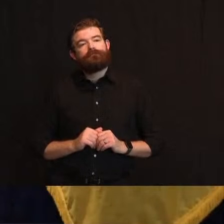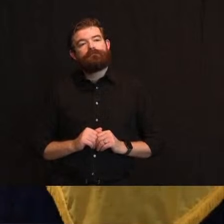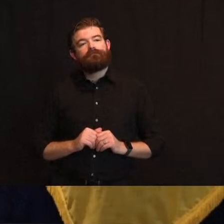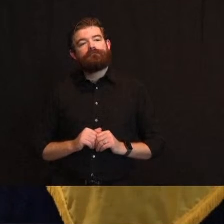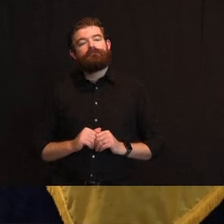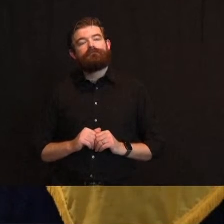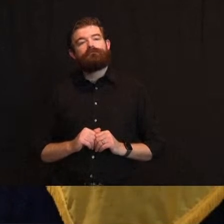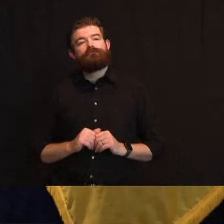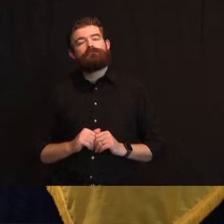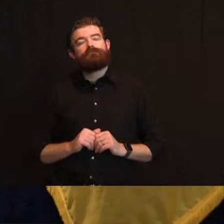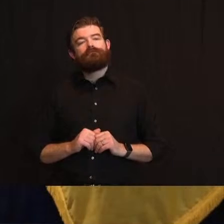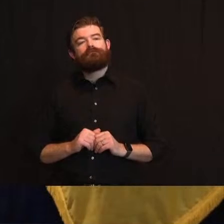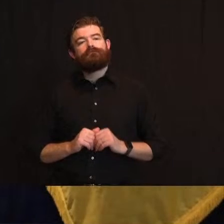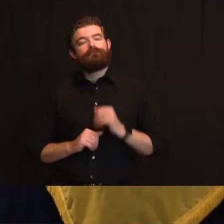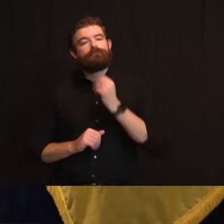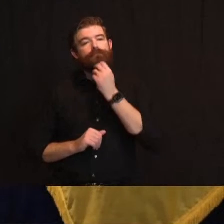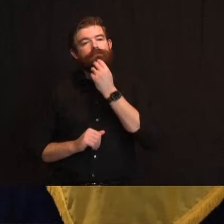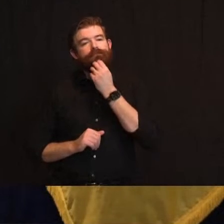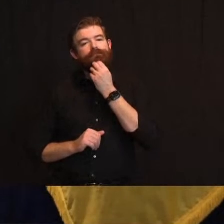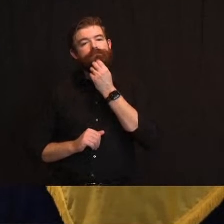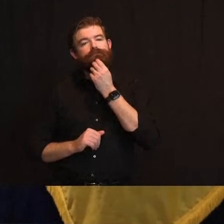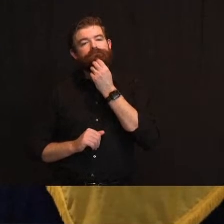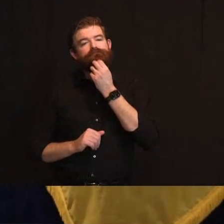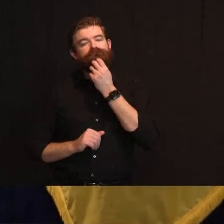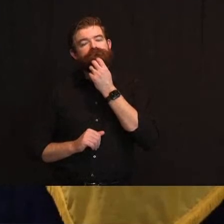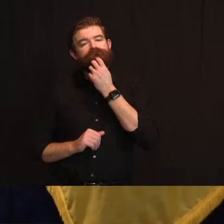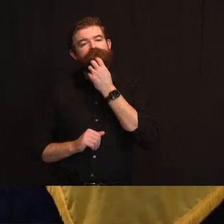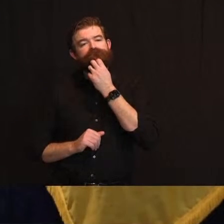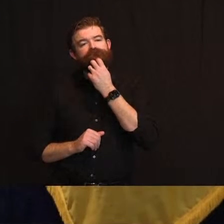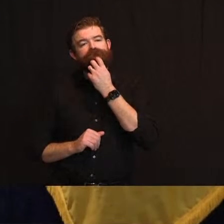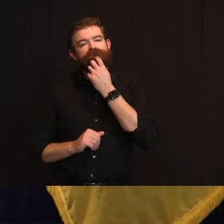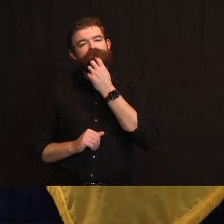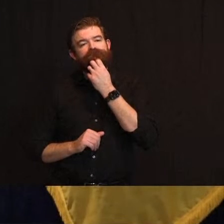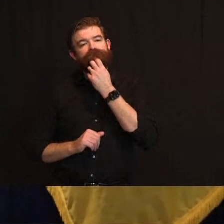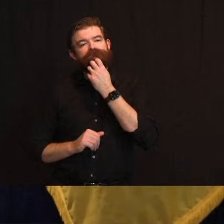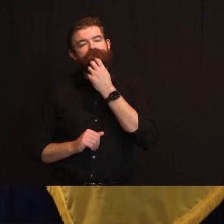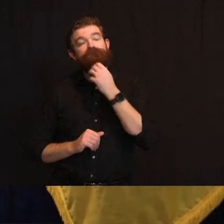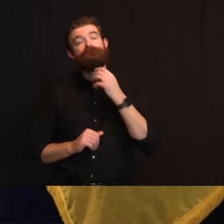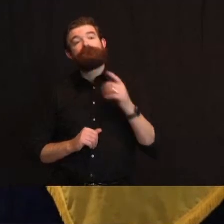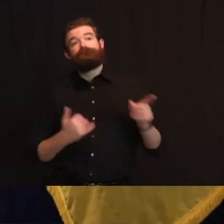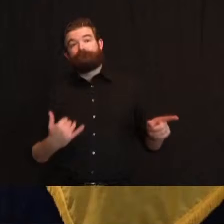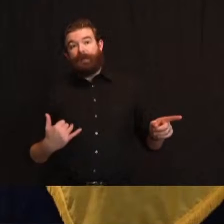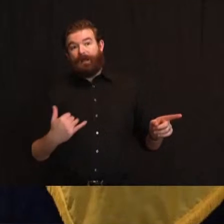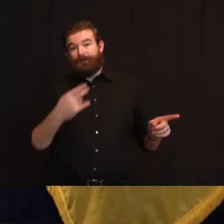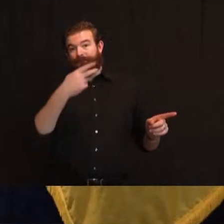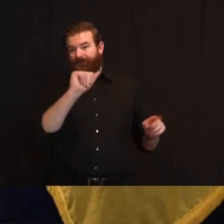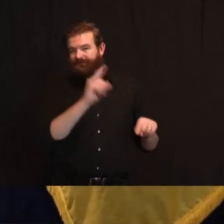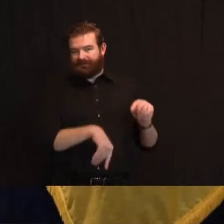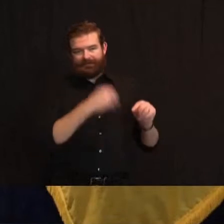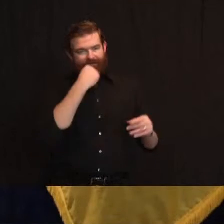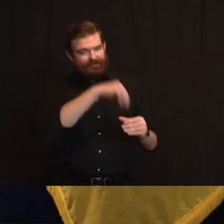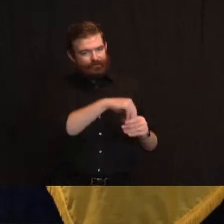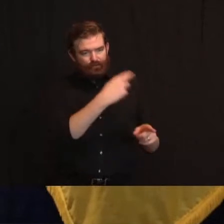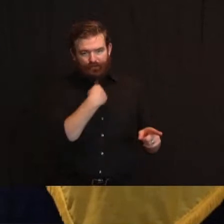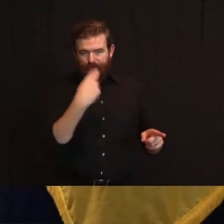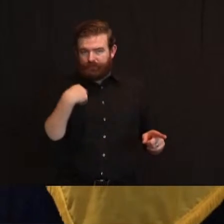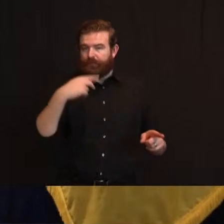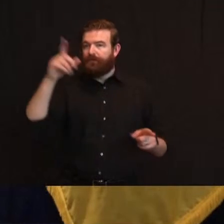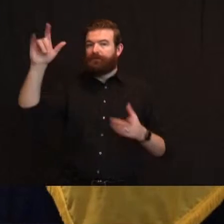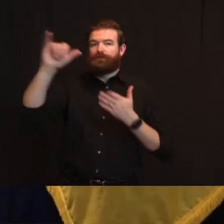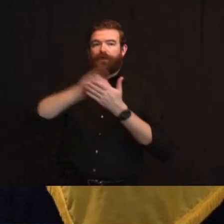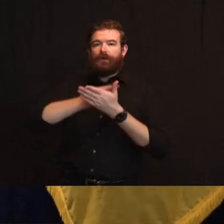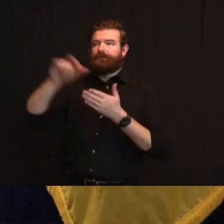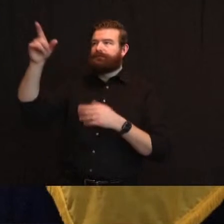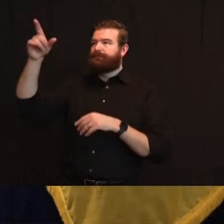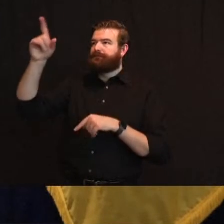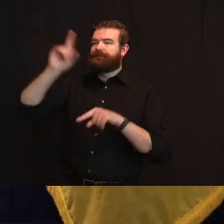that there's people all of a sudden start coming across the Hudson or the Delaware. We just got to watch that very closely. That